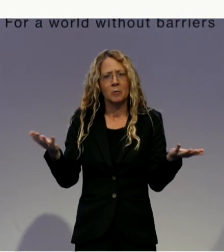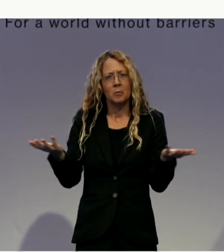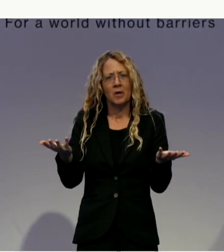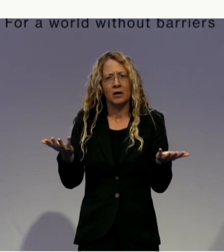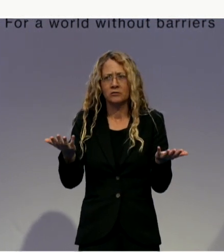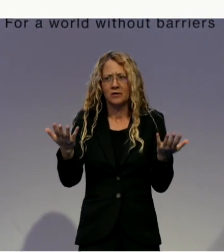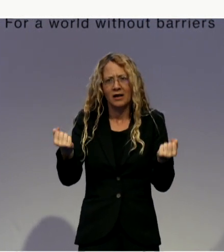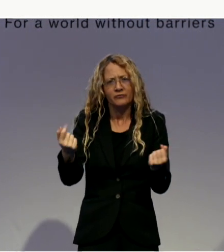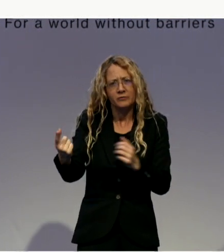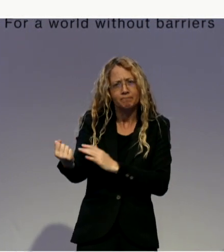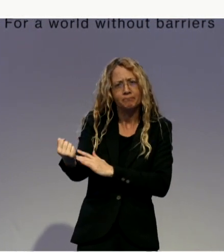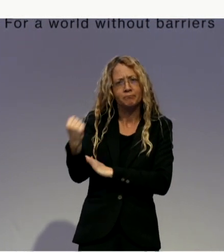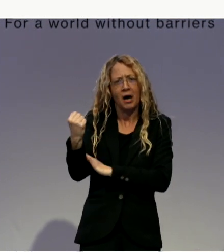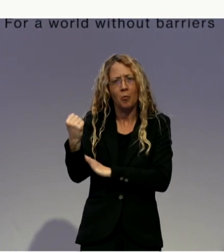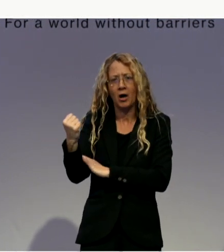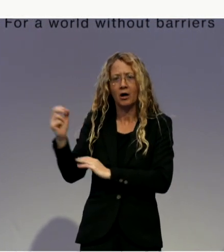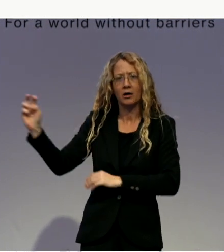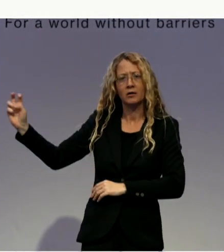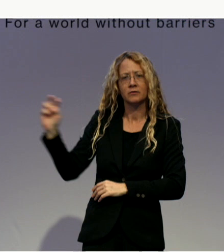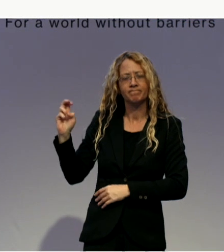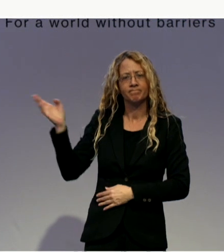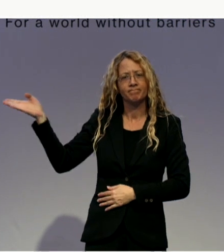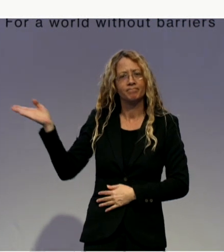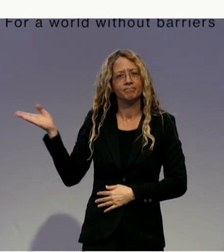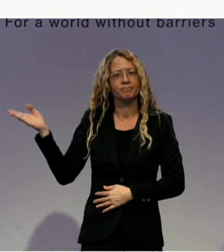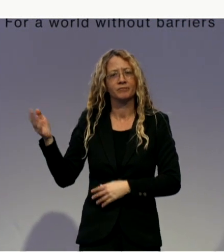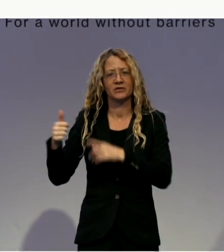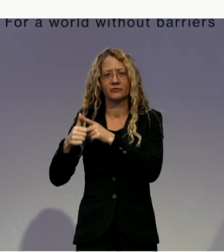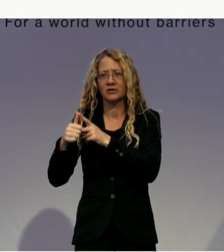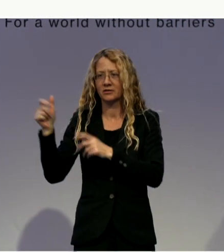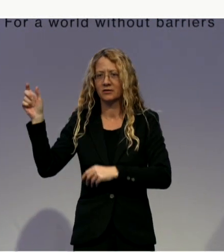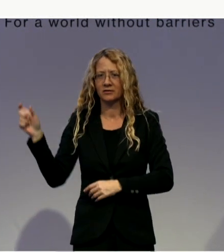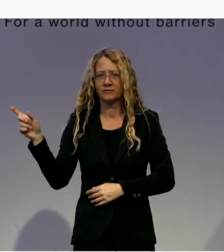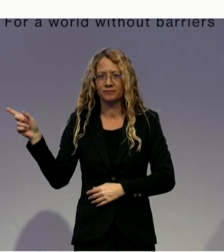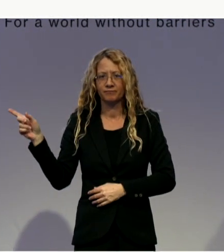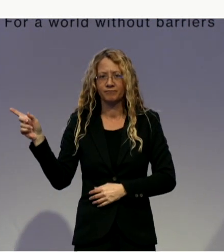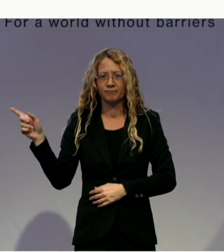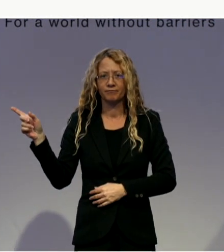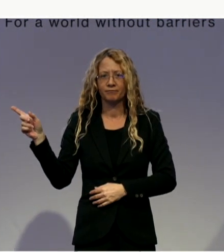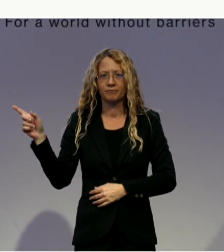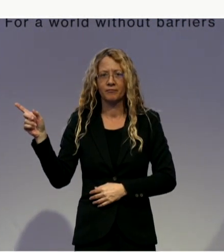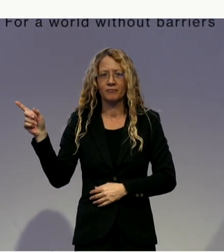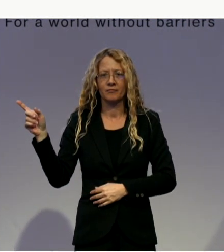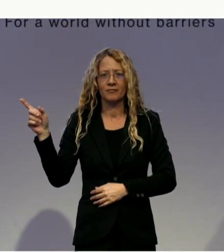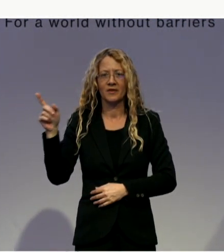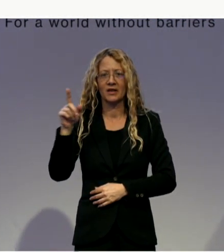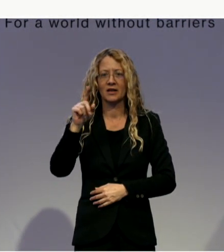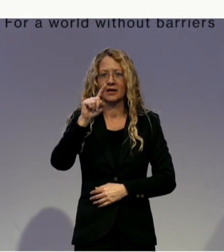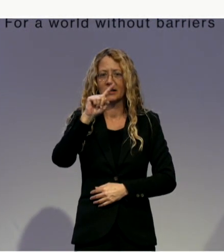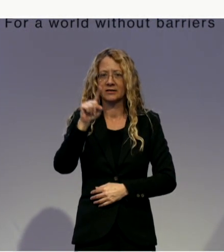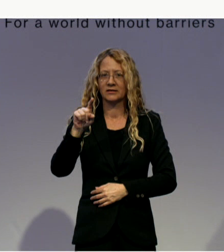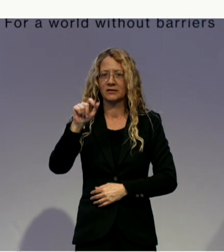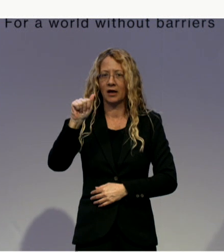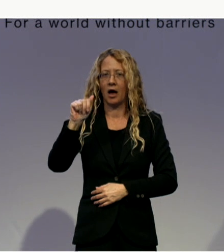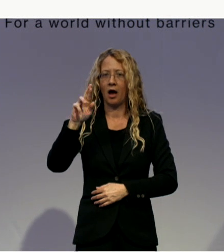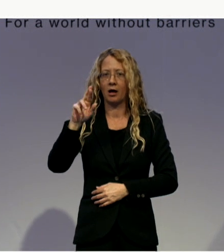us, which has been led by what I believe is our hero here, Zara Todd. So I am going to hand